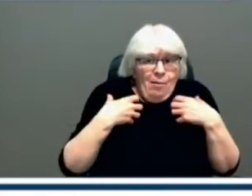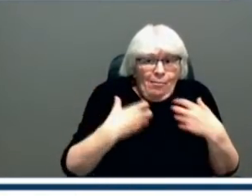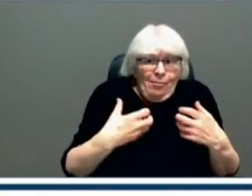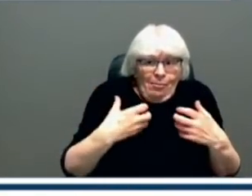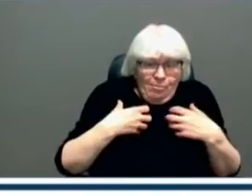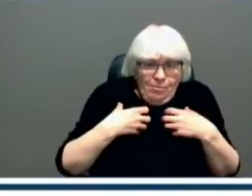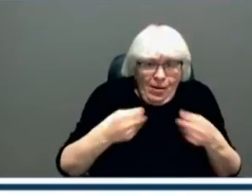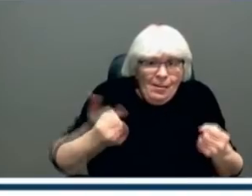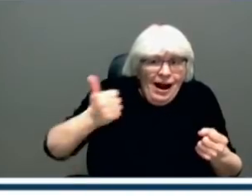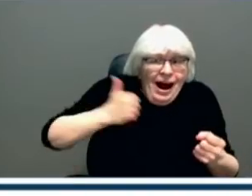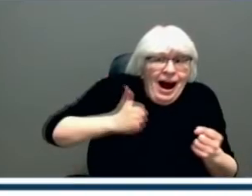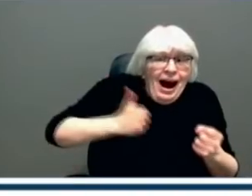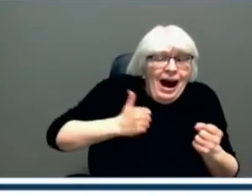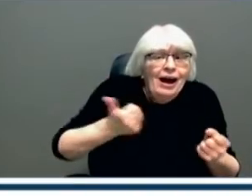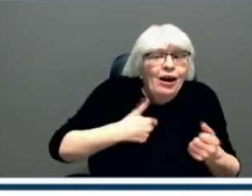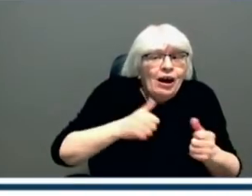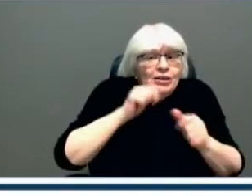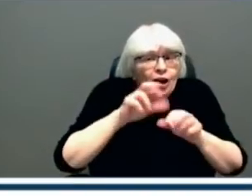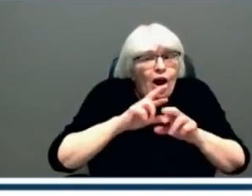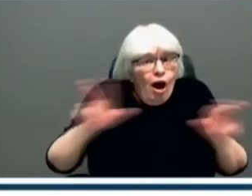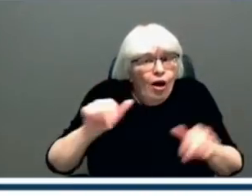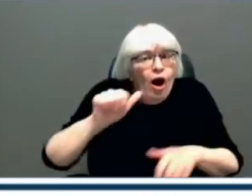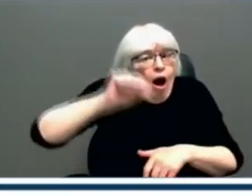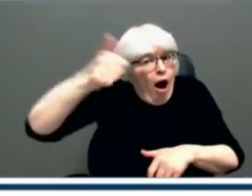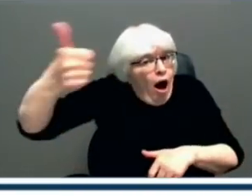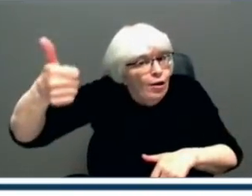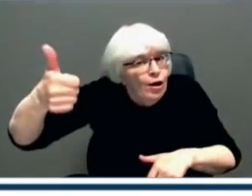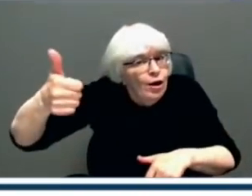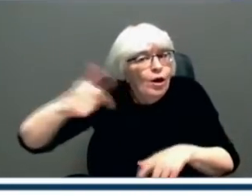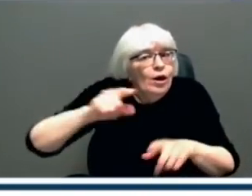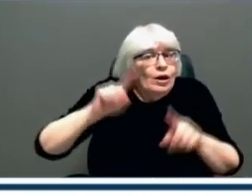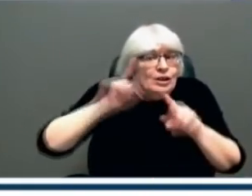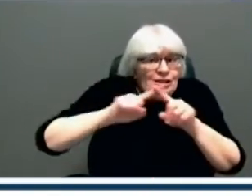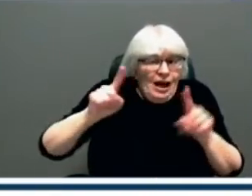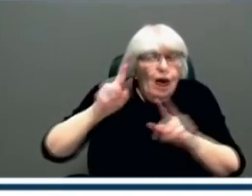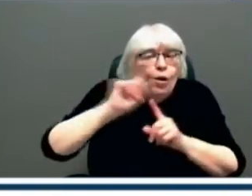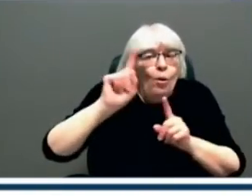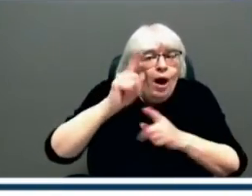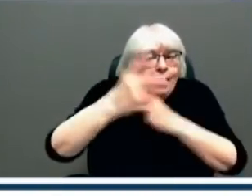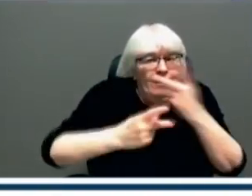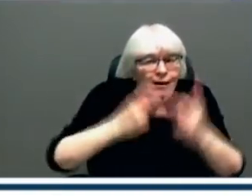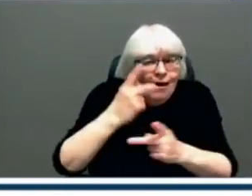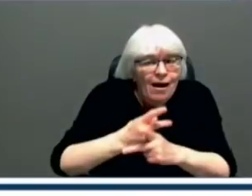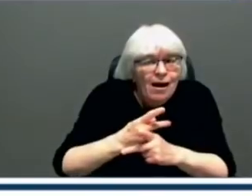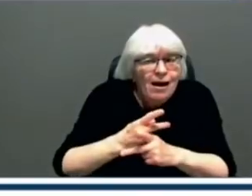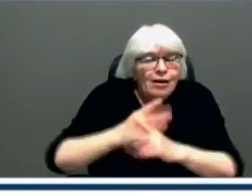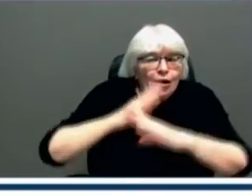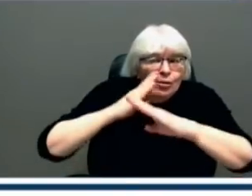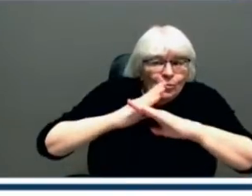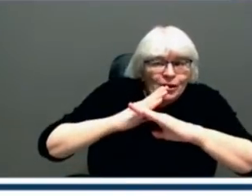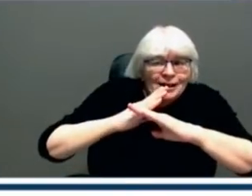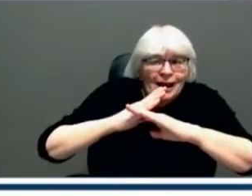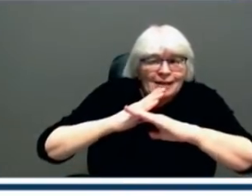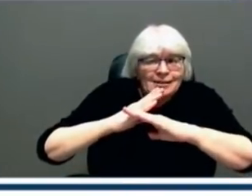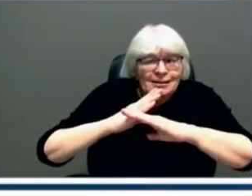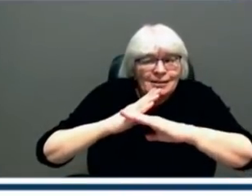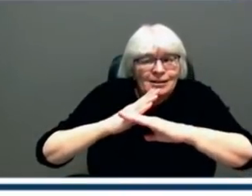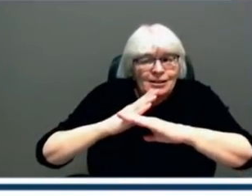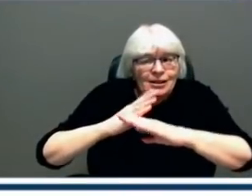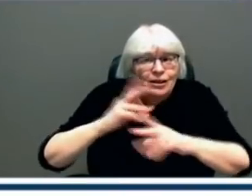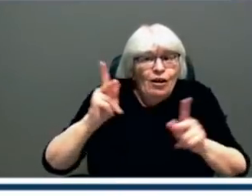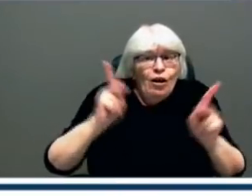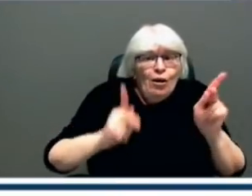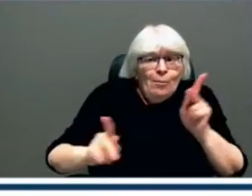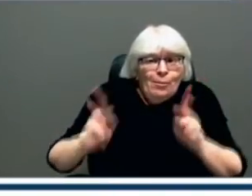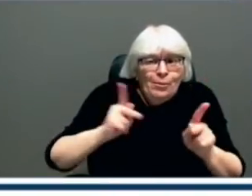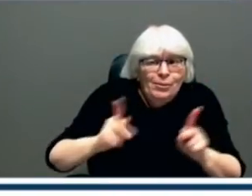the antigen type therapies, which are really meant for prophylactic treatment for people who are at very high risk,